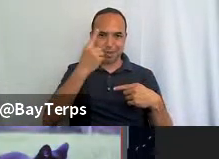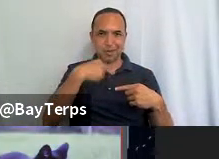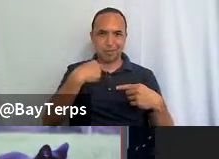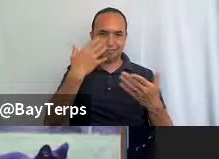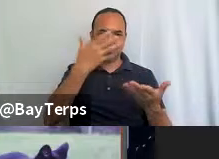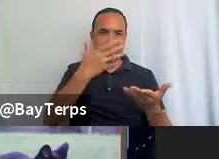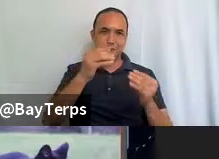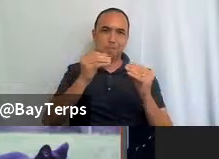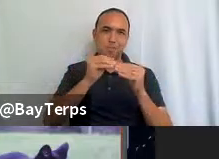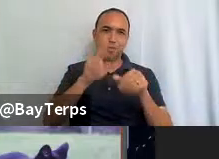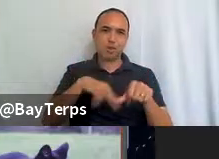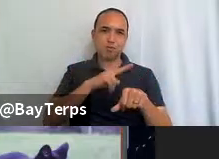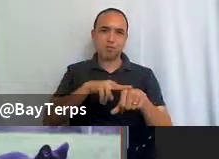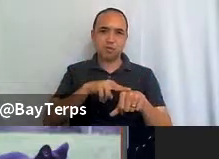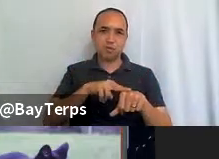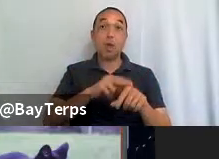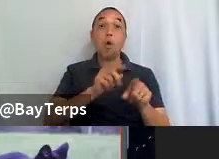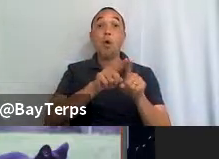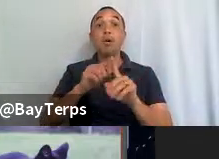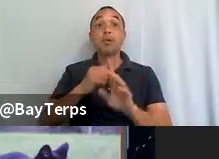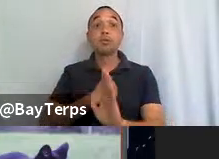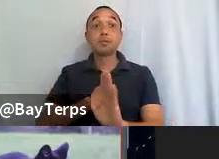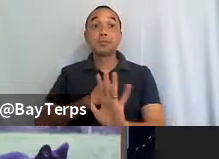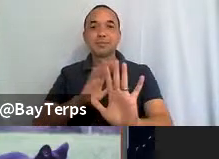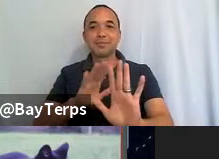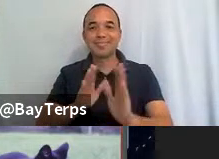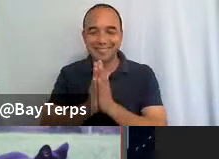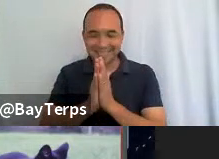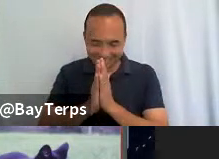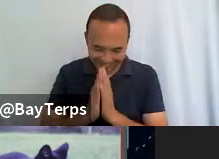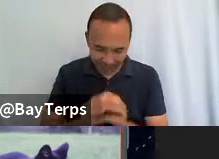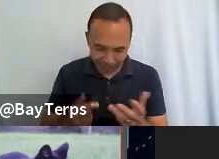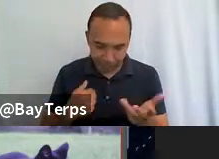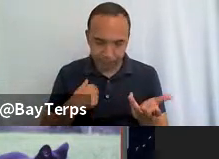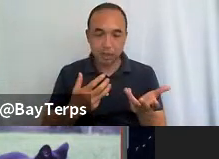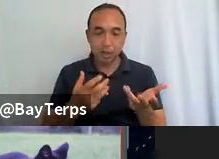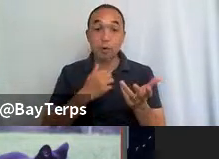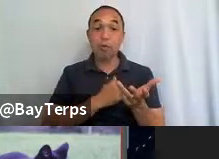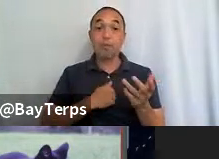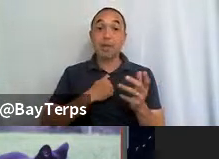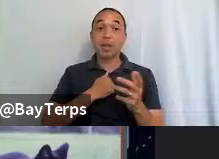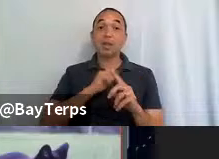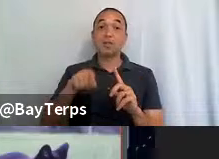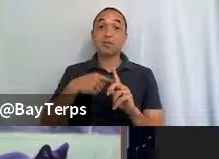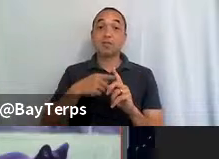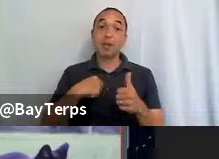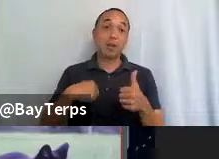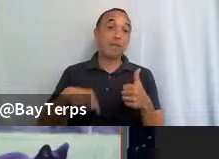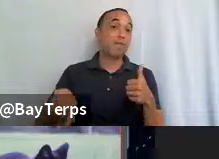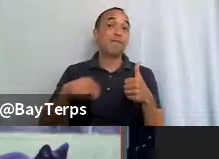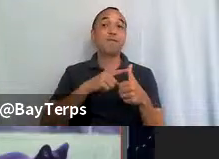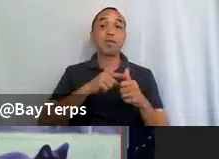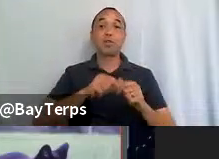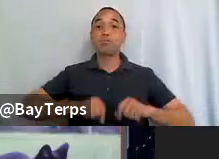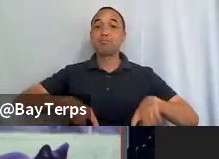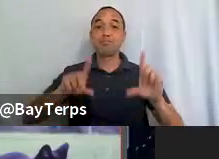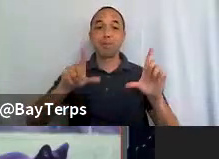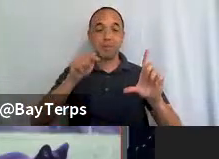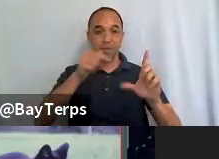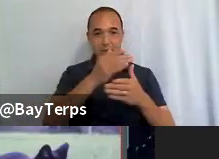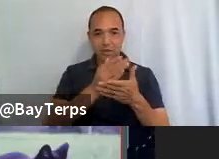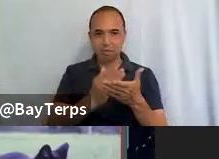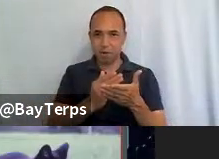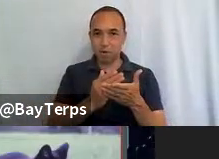Oh, and also I wanted to apologize. I meant to apologize when I first got into this part of it,